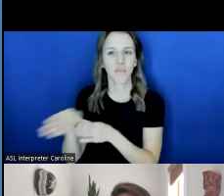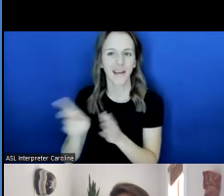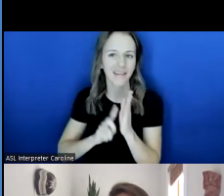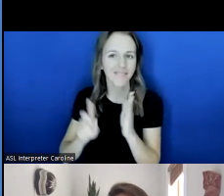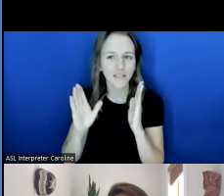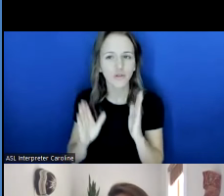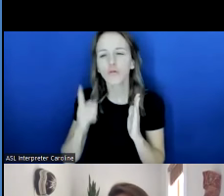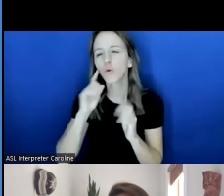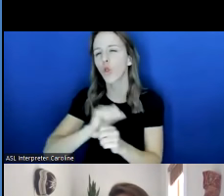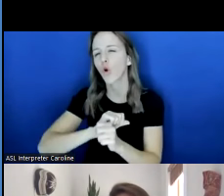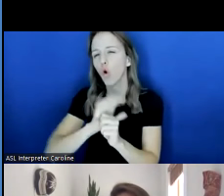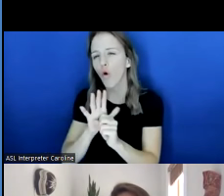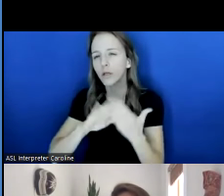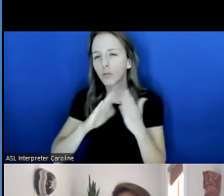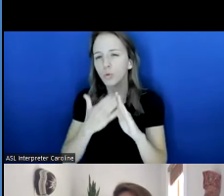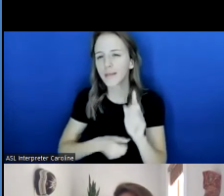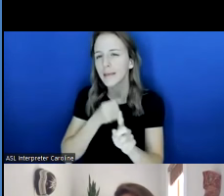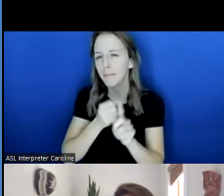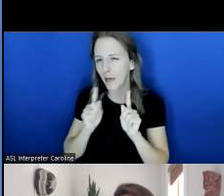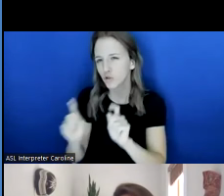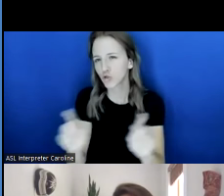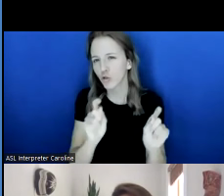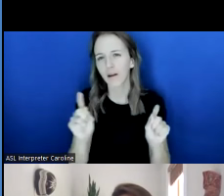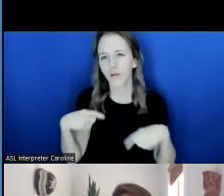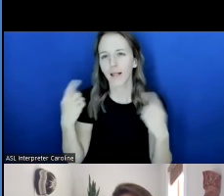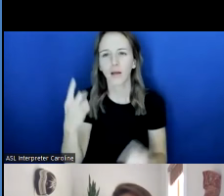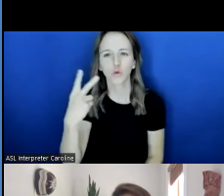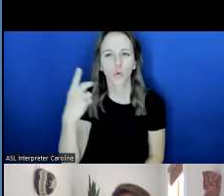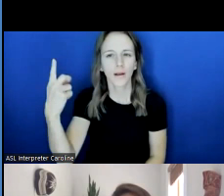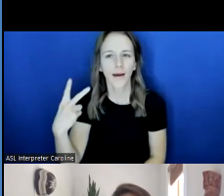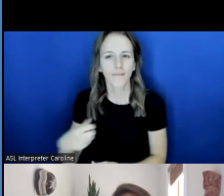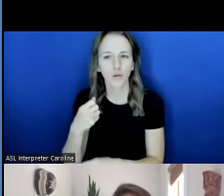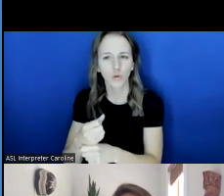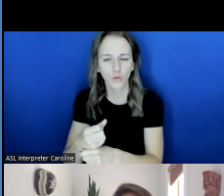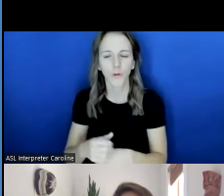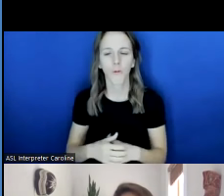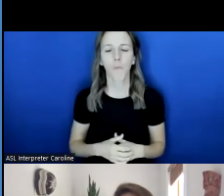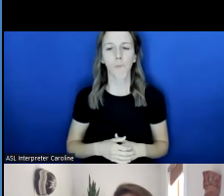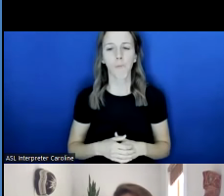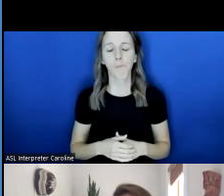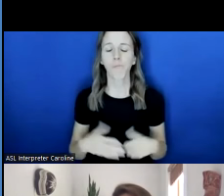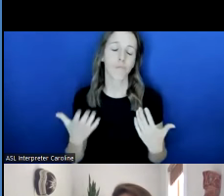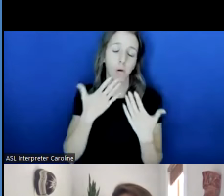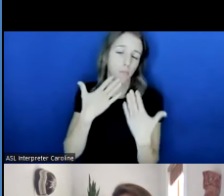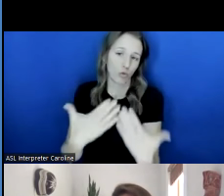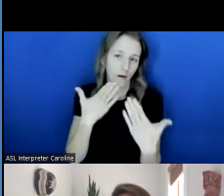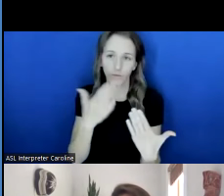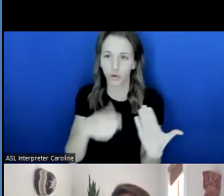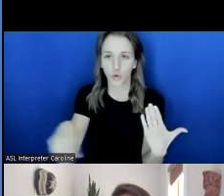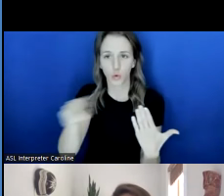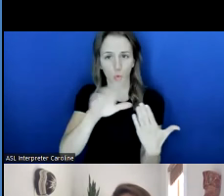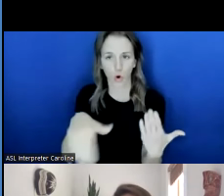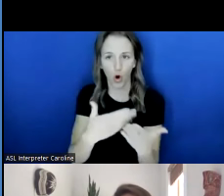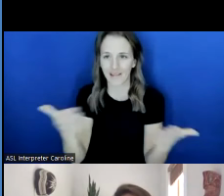Community Impact Survey for the last 2.5 years. I'm really grateful to have everyone here to hear